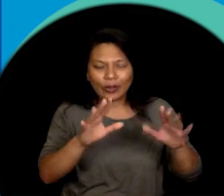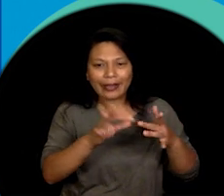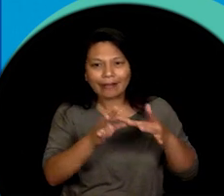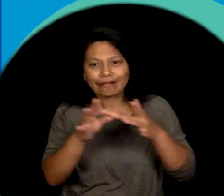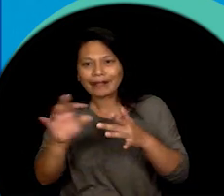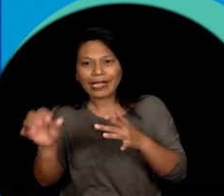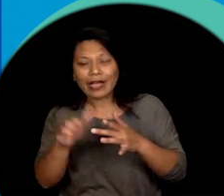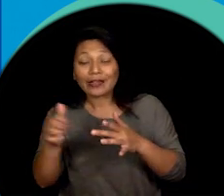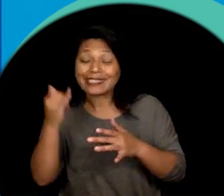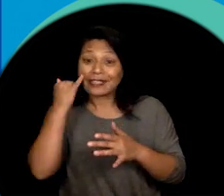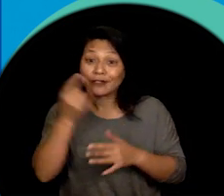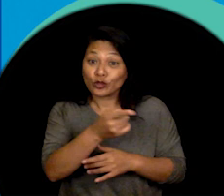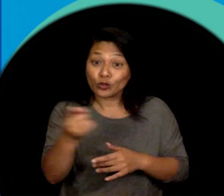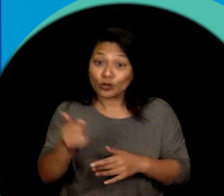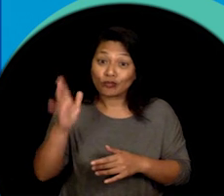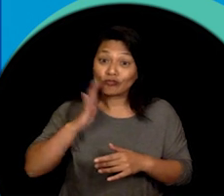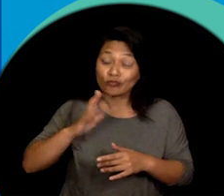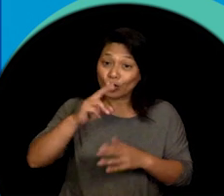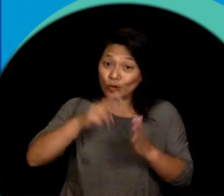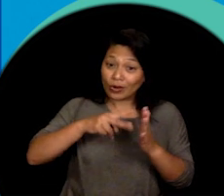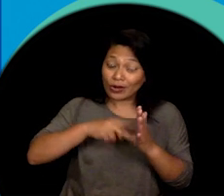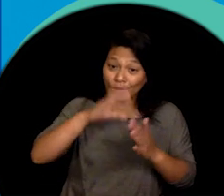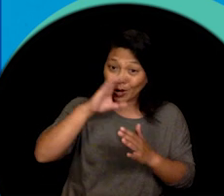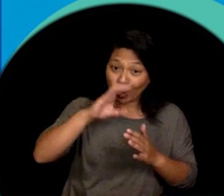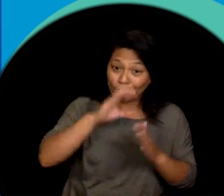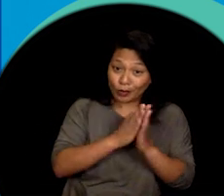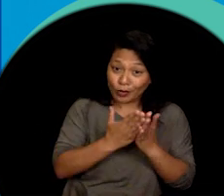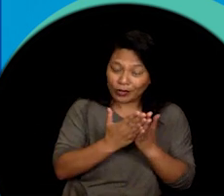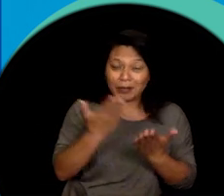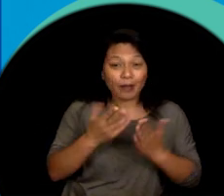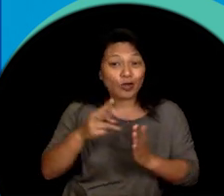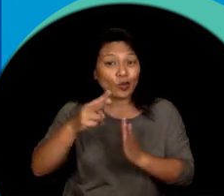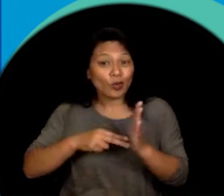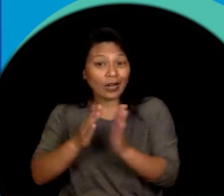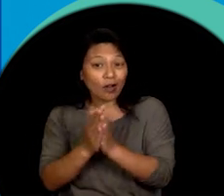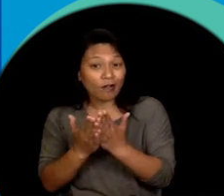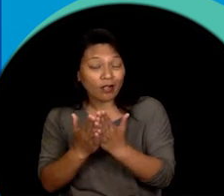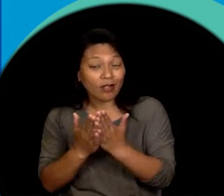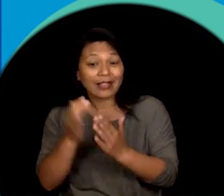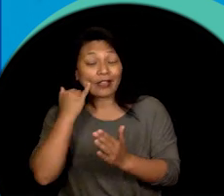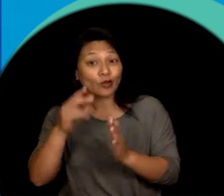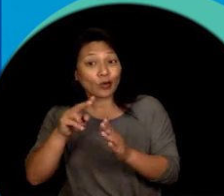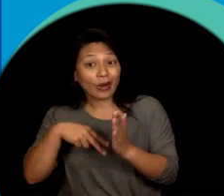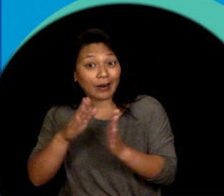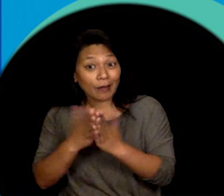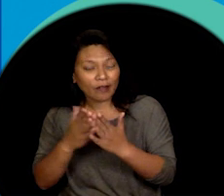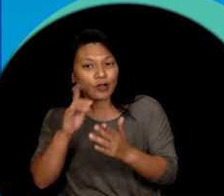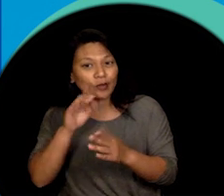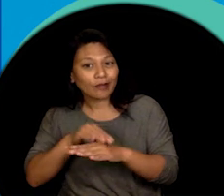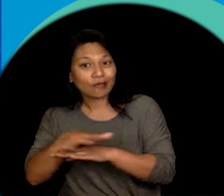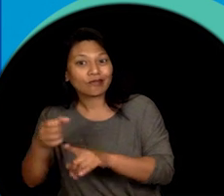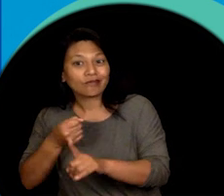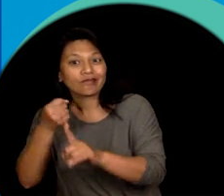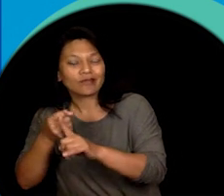other things along the way. So if you read comic books, maybe you'd read a novel. If you read a novel, maybe you'd read a history book. You know, if